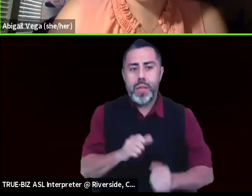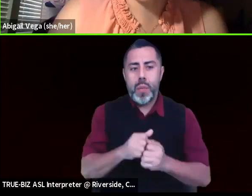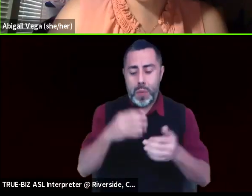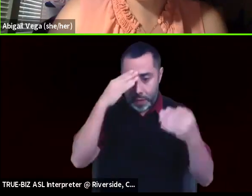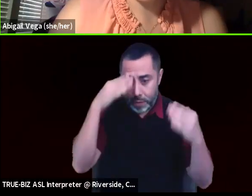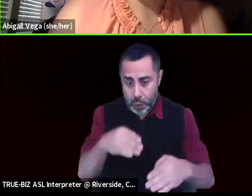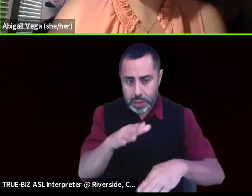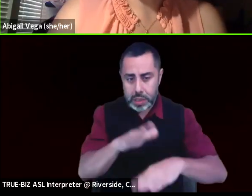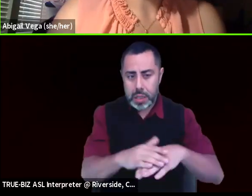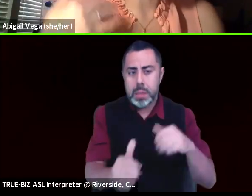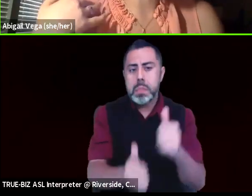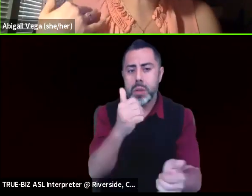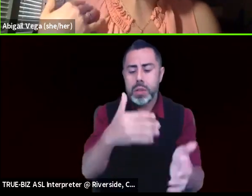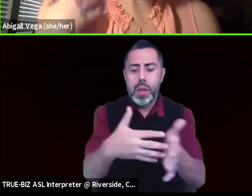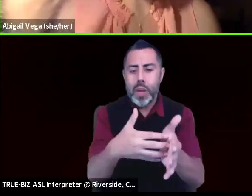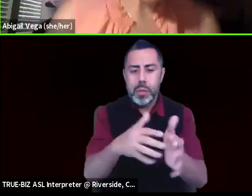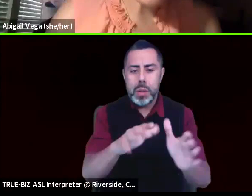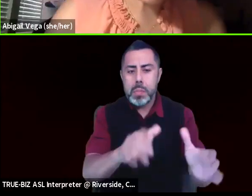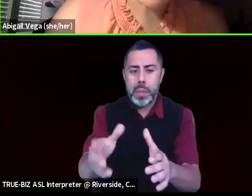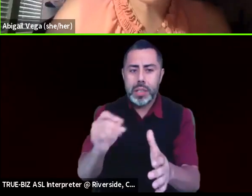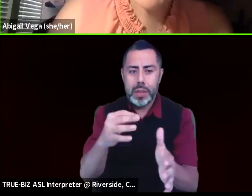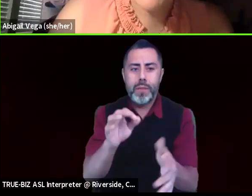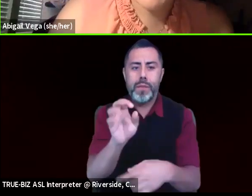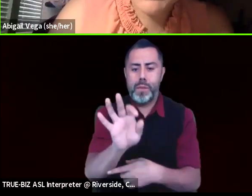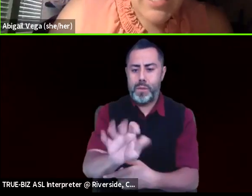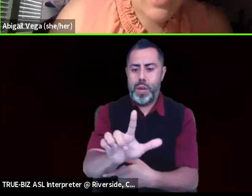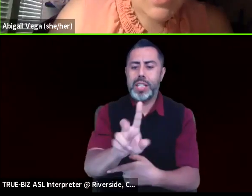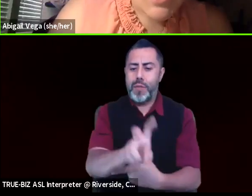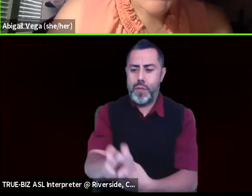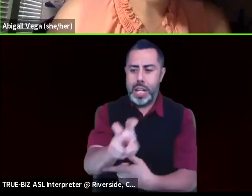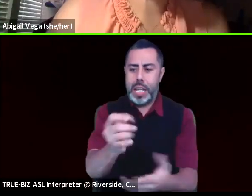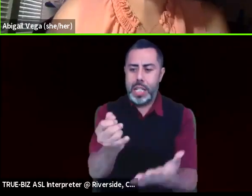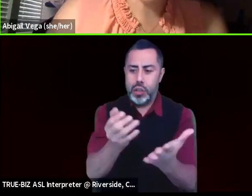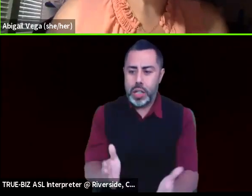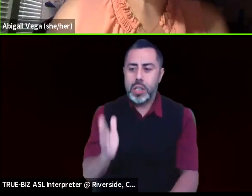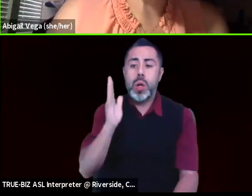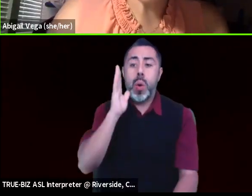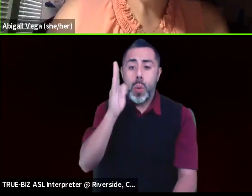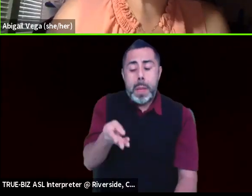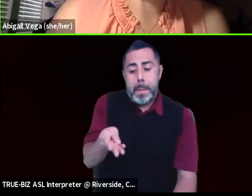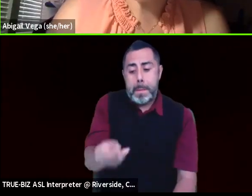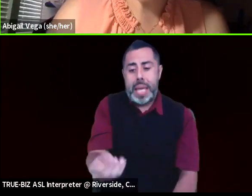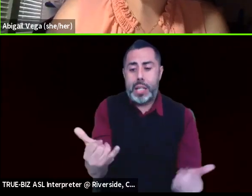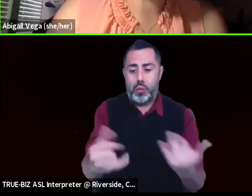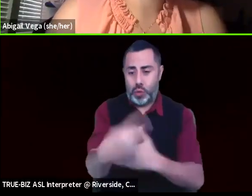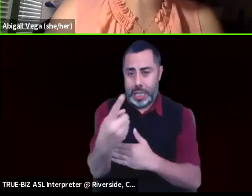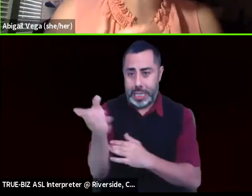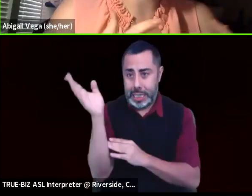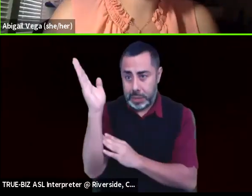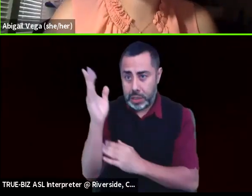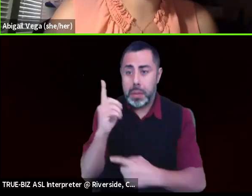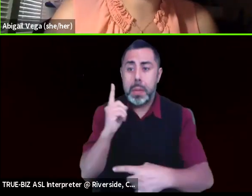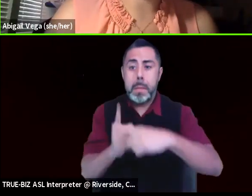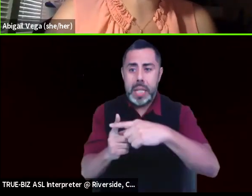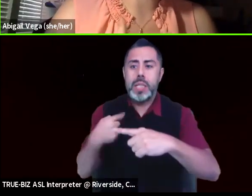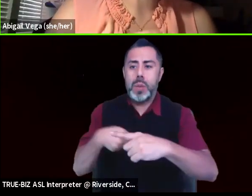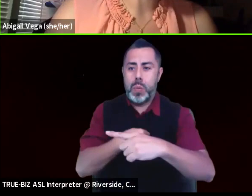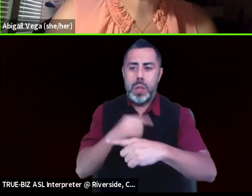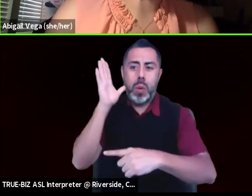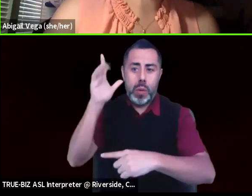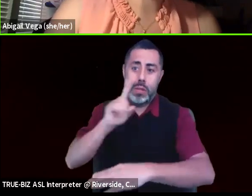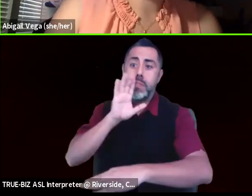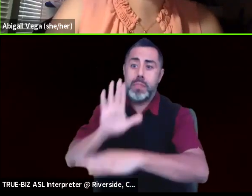freelance artists. We will be paying our speakers today, as well as commit to a tithe towards an